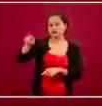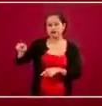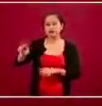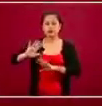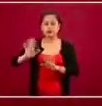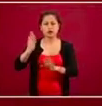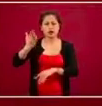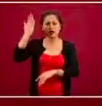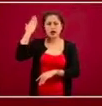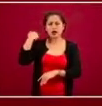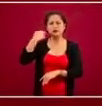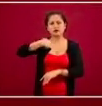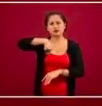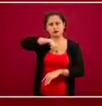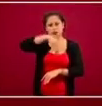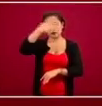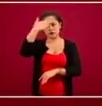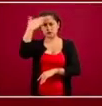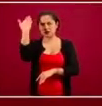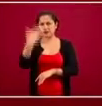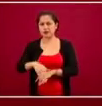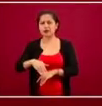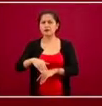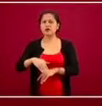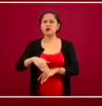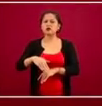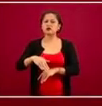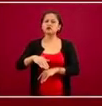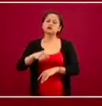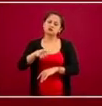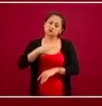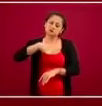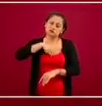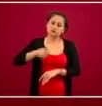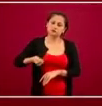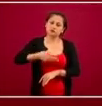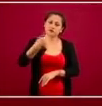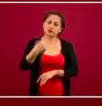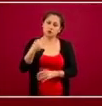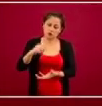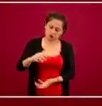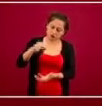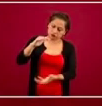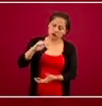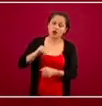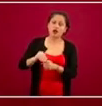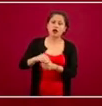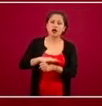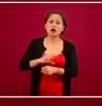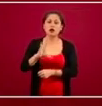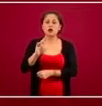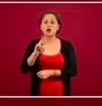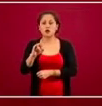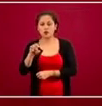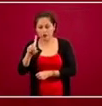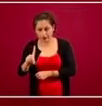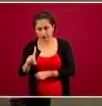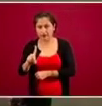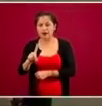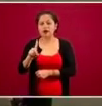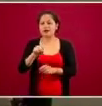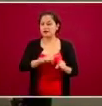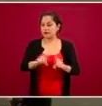10,000 monitors. We have identified from the beginning what we call the COVID package, which is